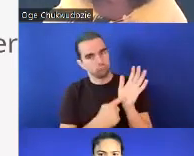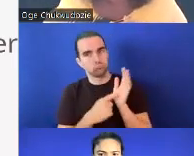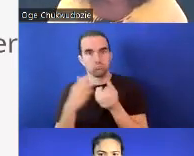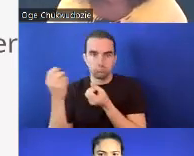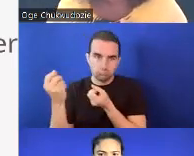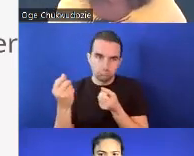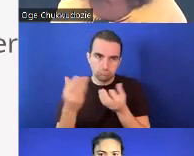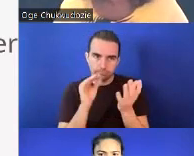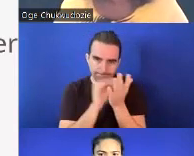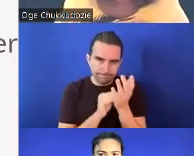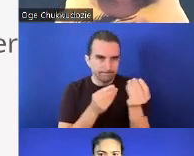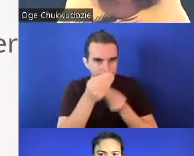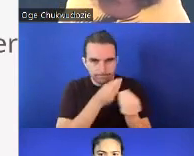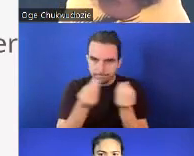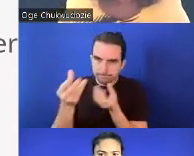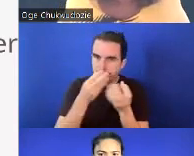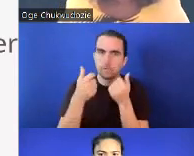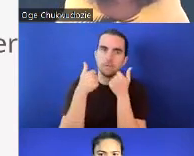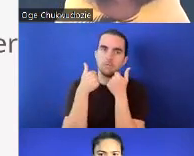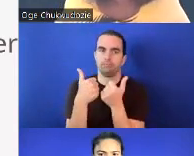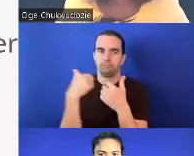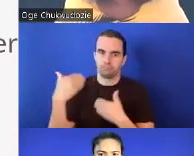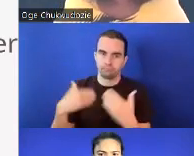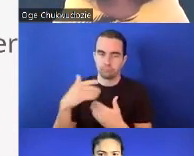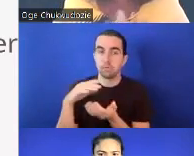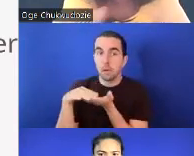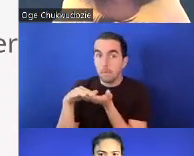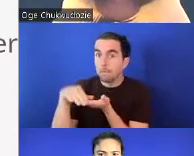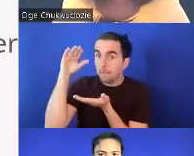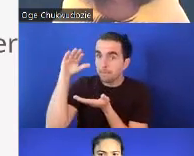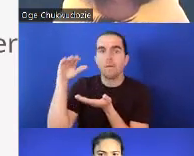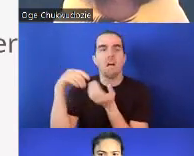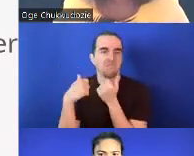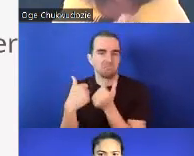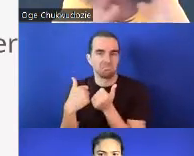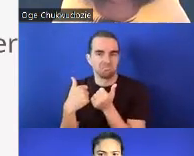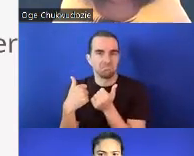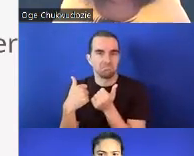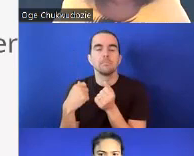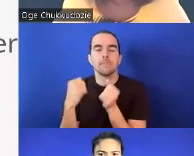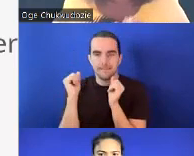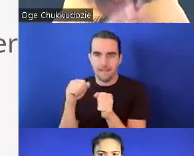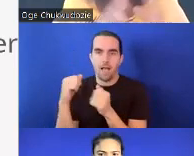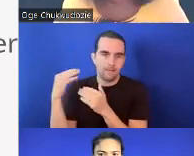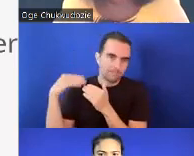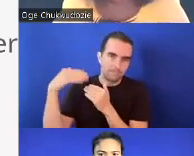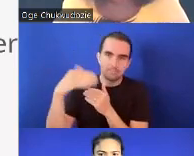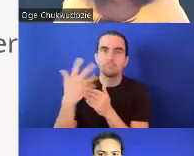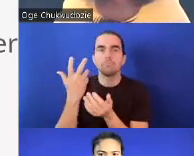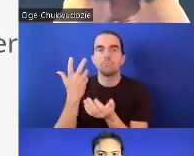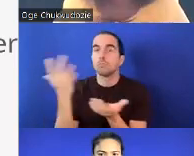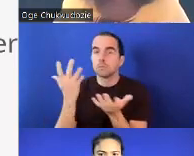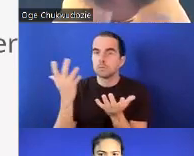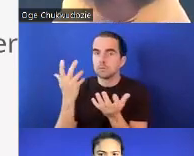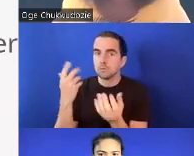to now lead to reduction of SEER and other harm. But when you don't have any reports, we set up these systems and then nothing is